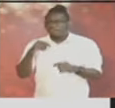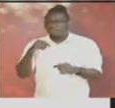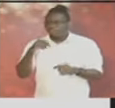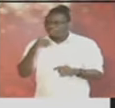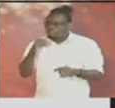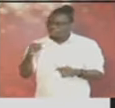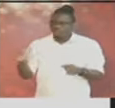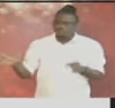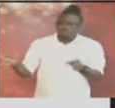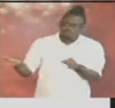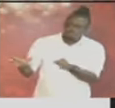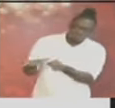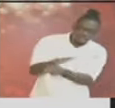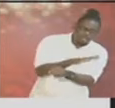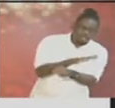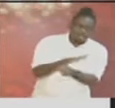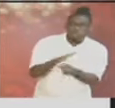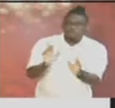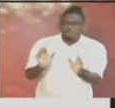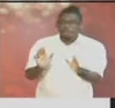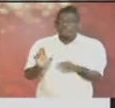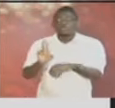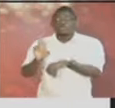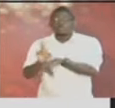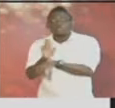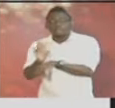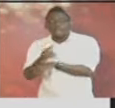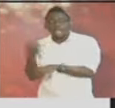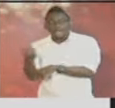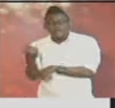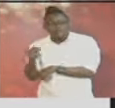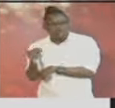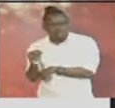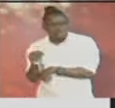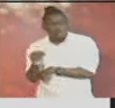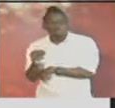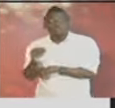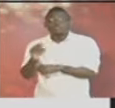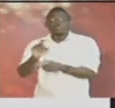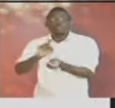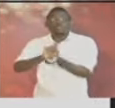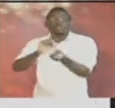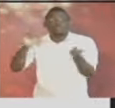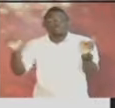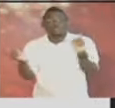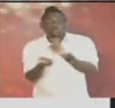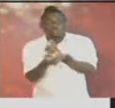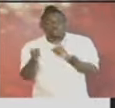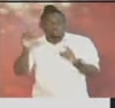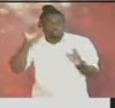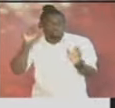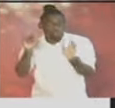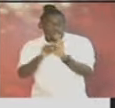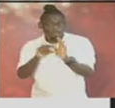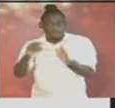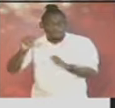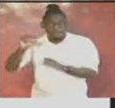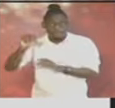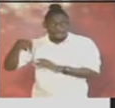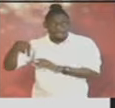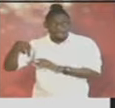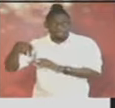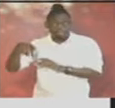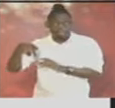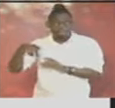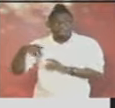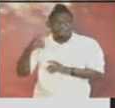used alone. So as we switch to the other map, we take a look at the swabs,